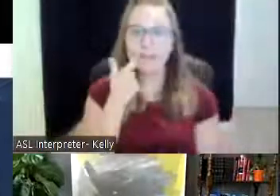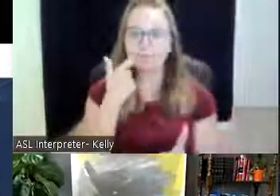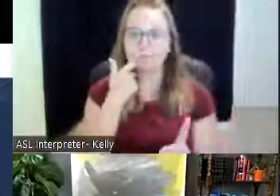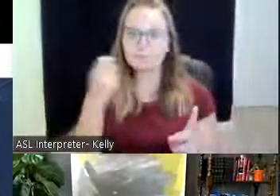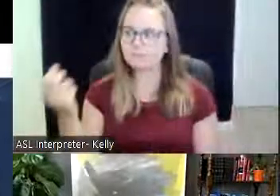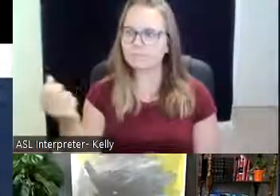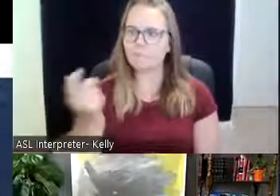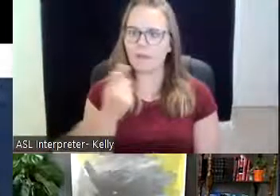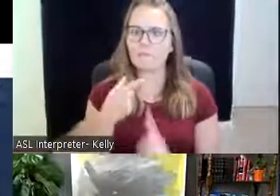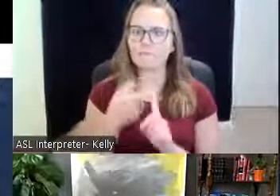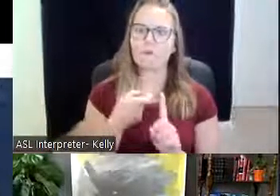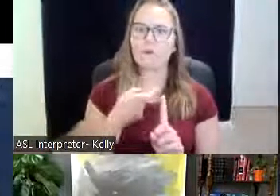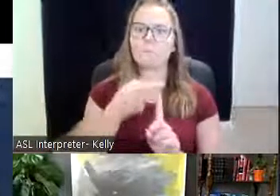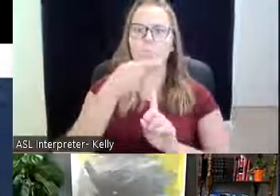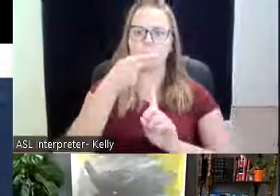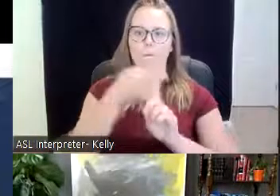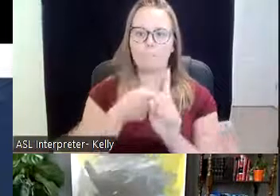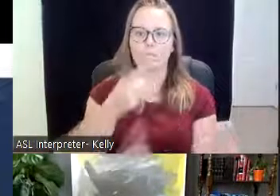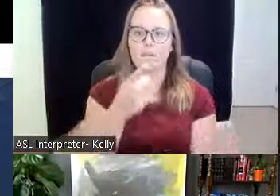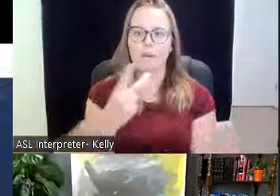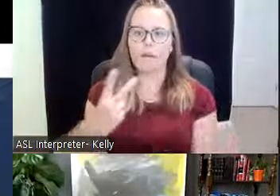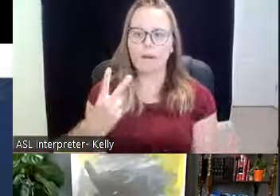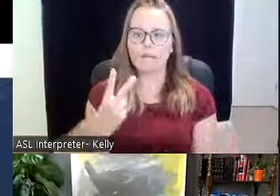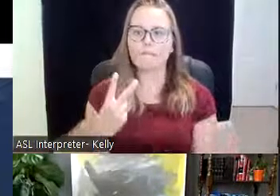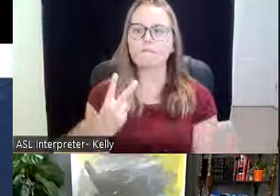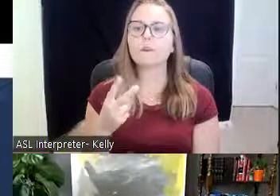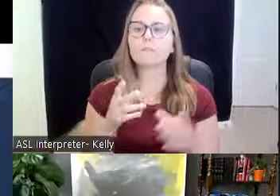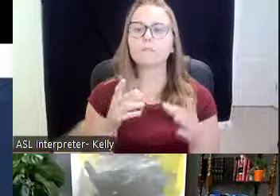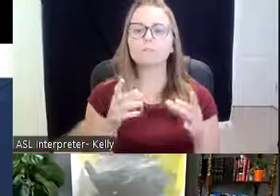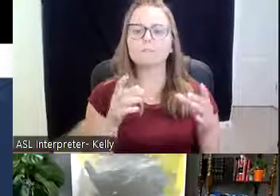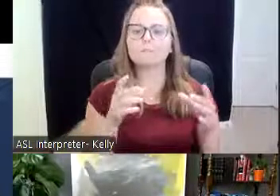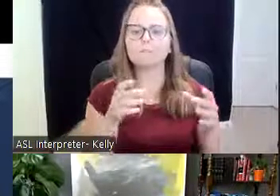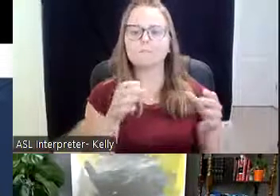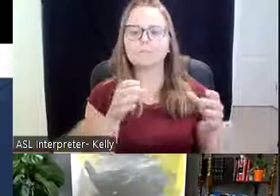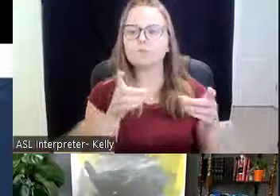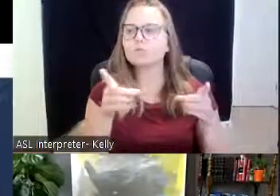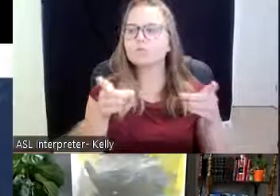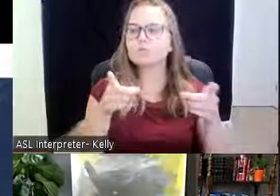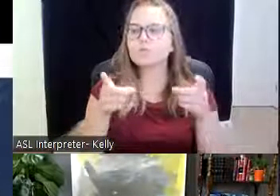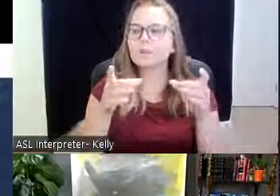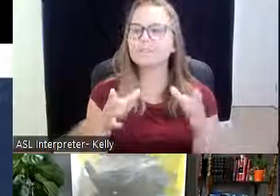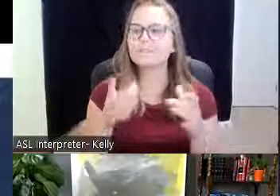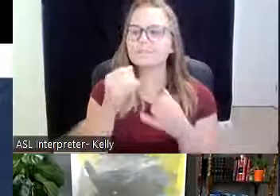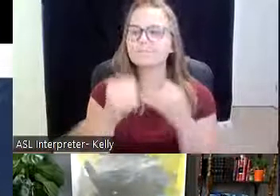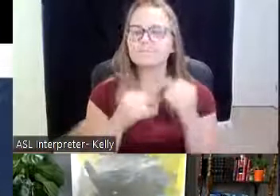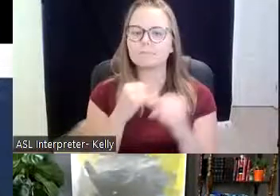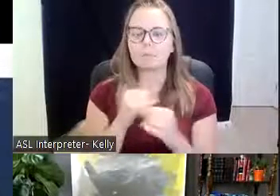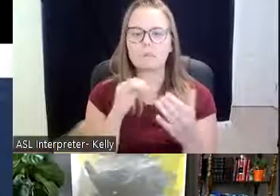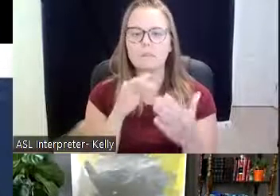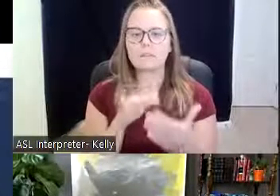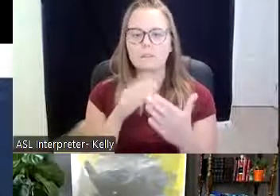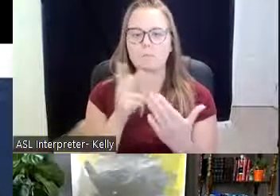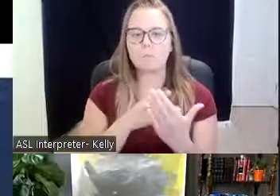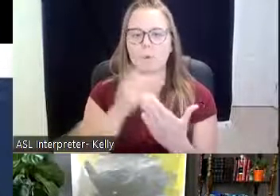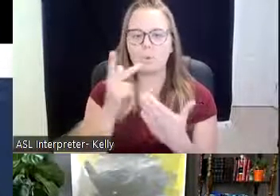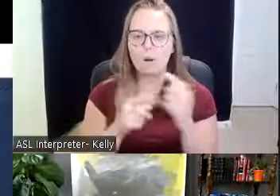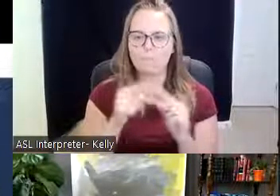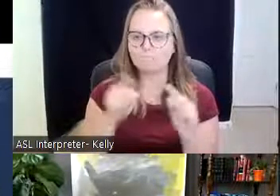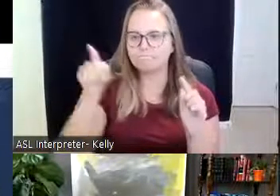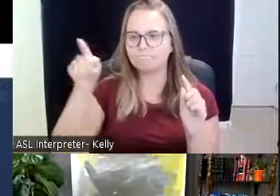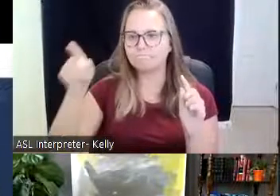and a half directing a international study program overseas, where